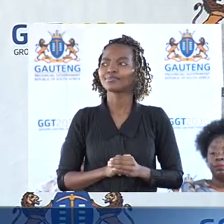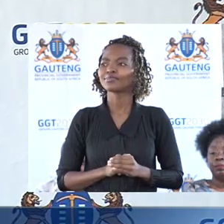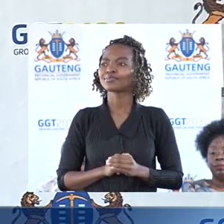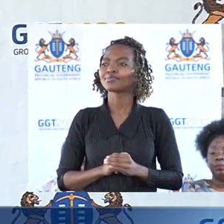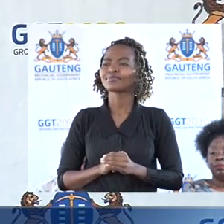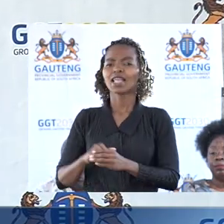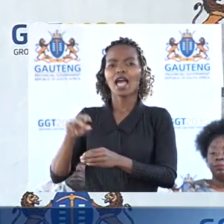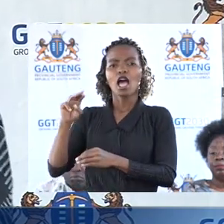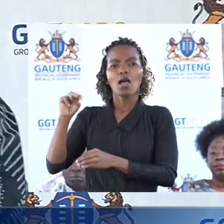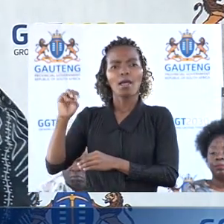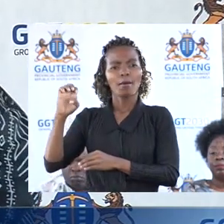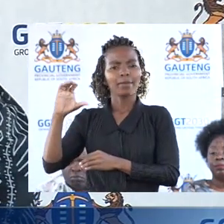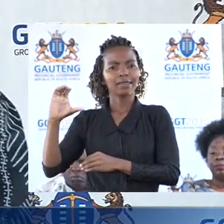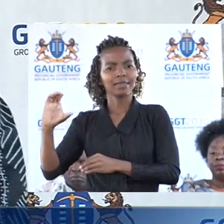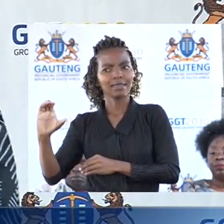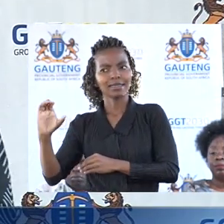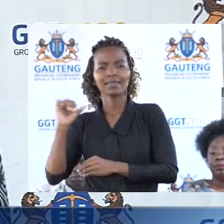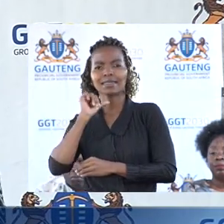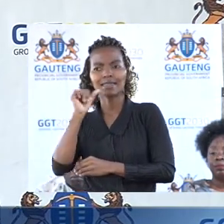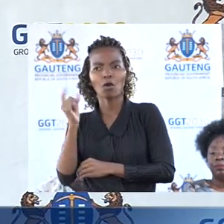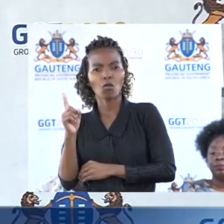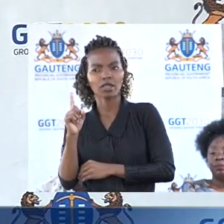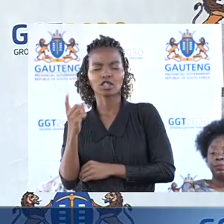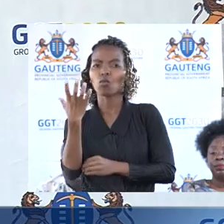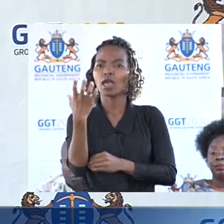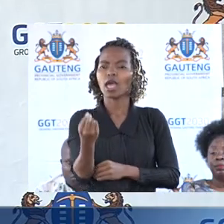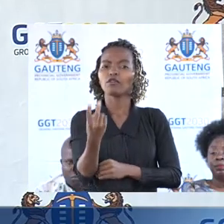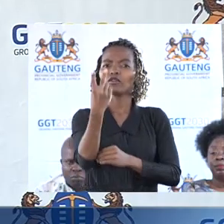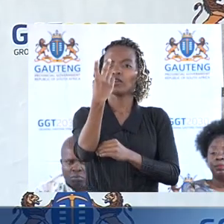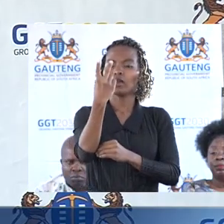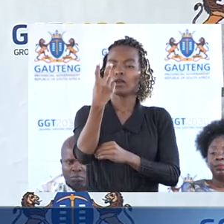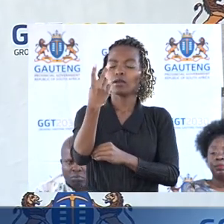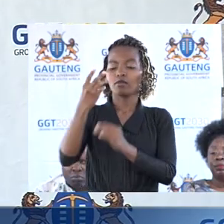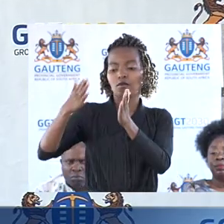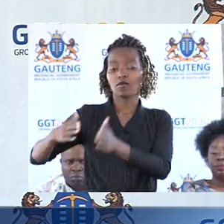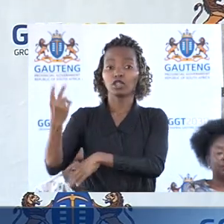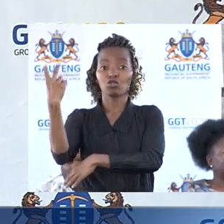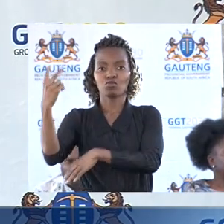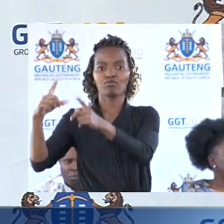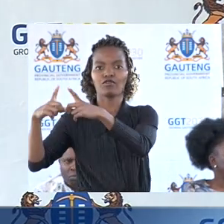MEC Maile indicated that we still have to conclude phase two of this school.